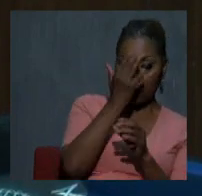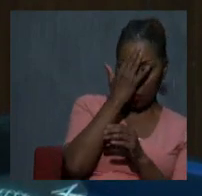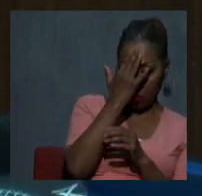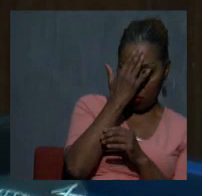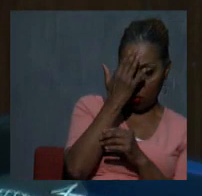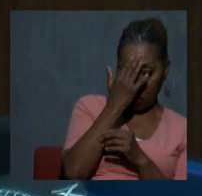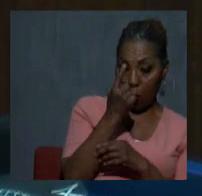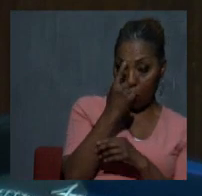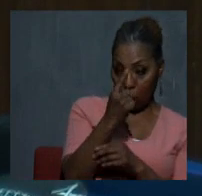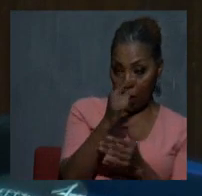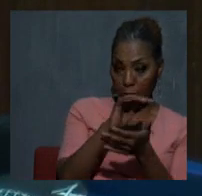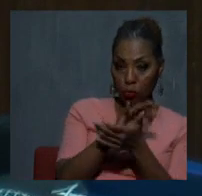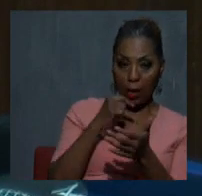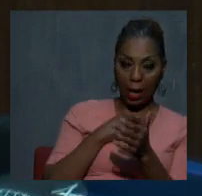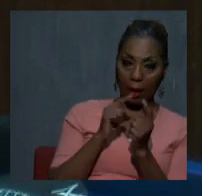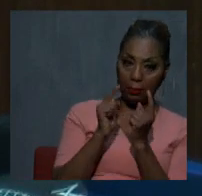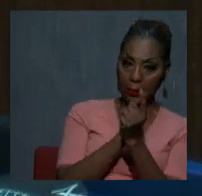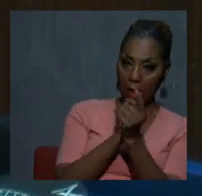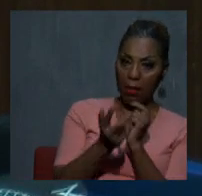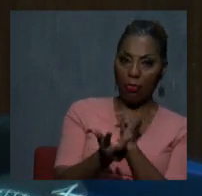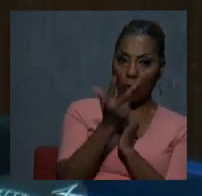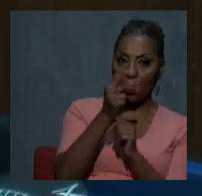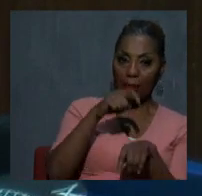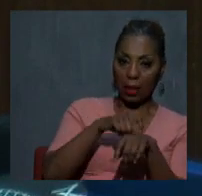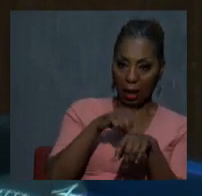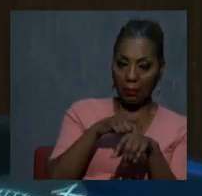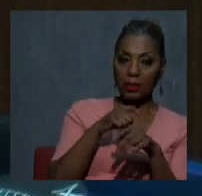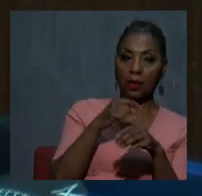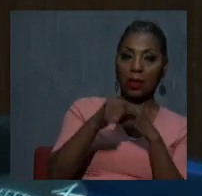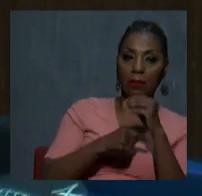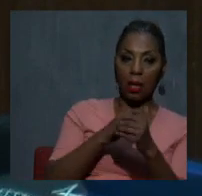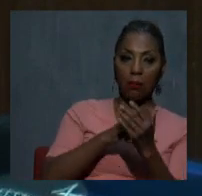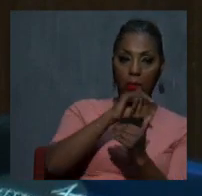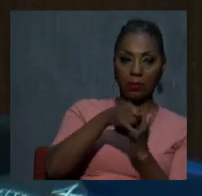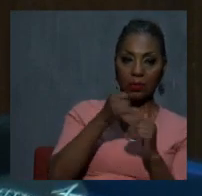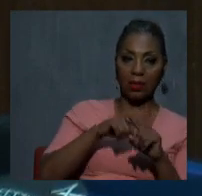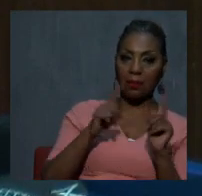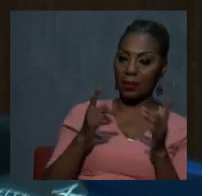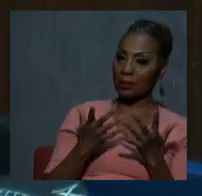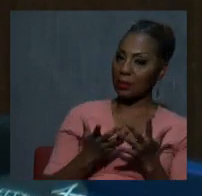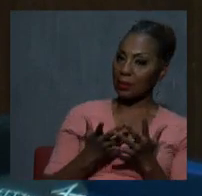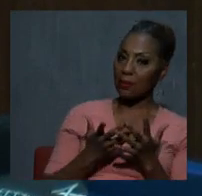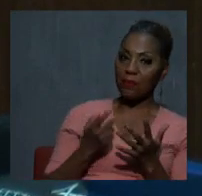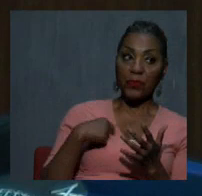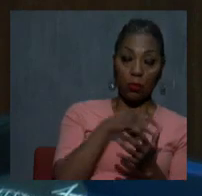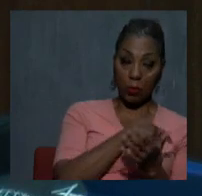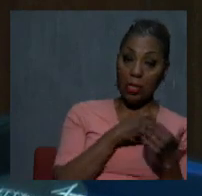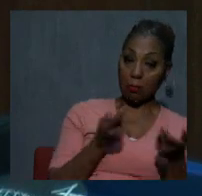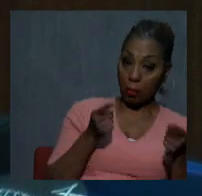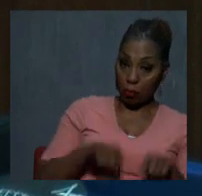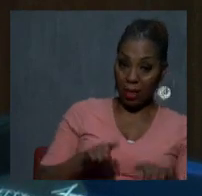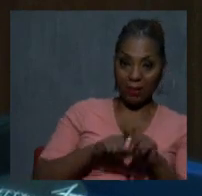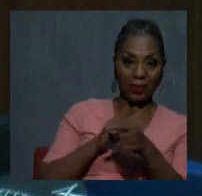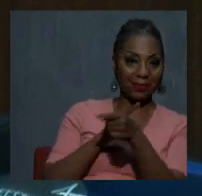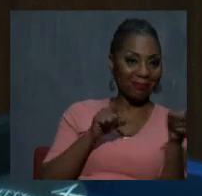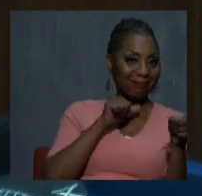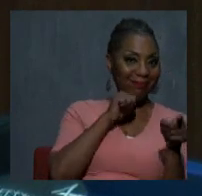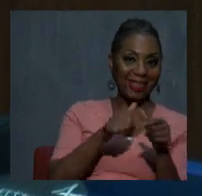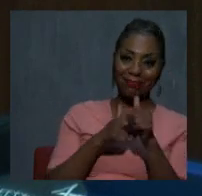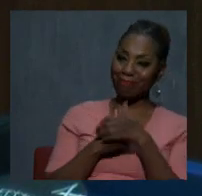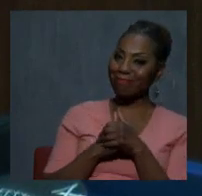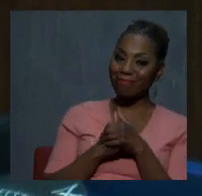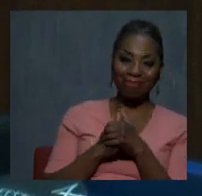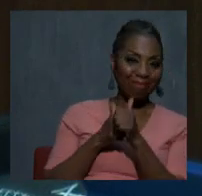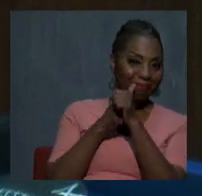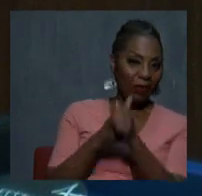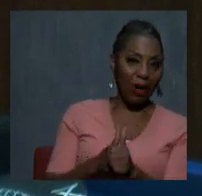of them that you mentioned, I met with them 3 times on a project, and we had an agreement and they did not follow through. So